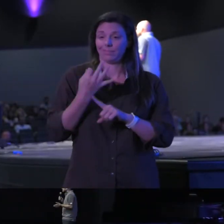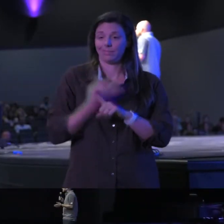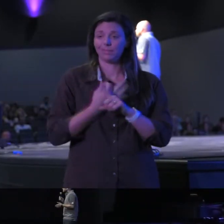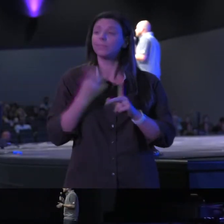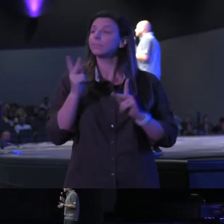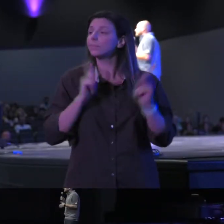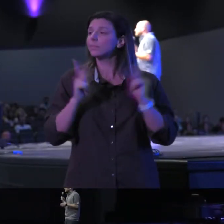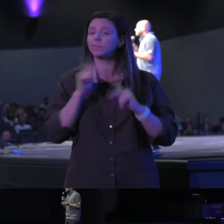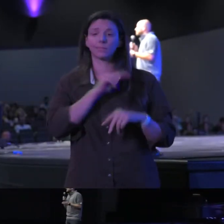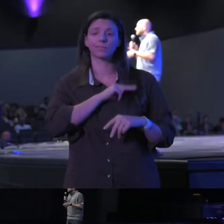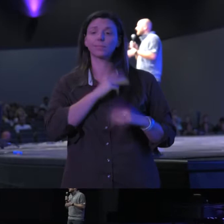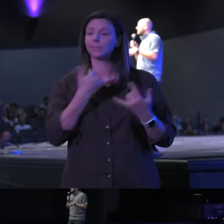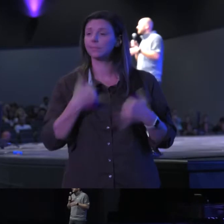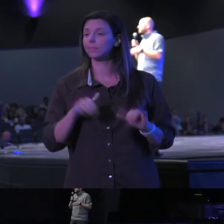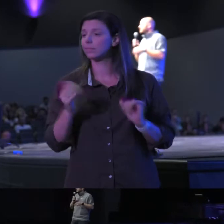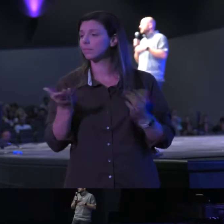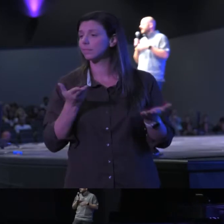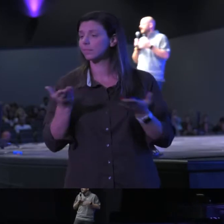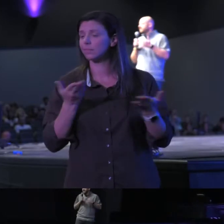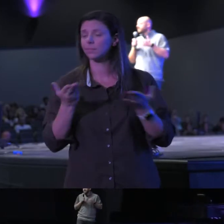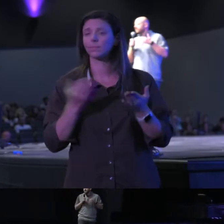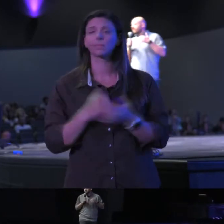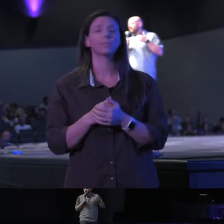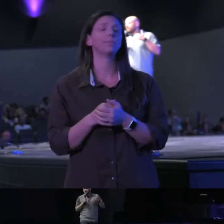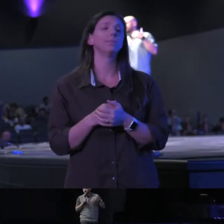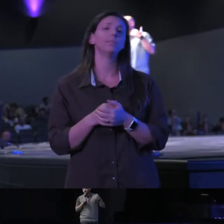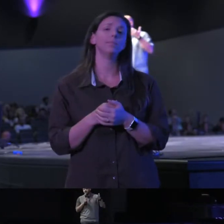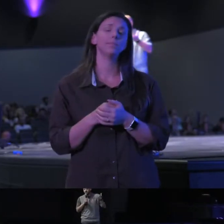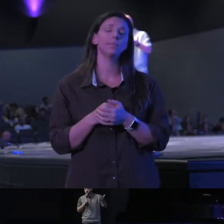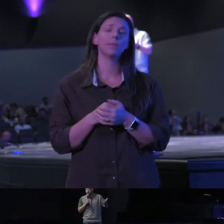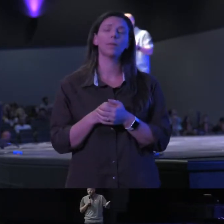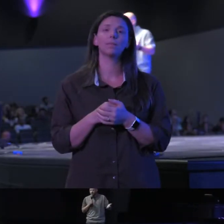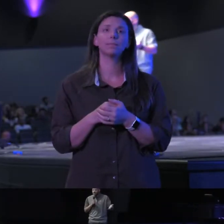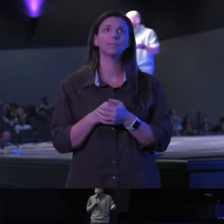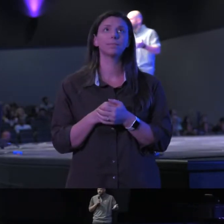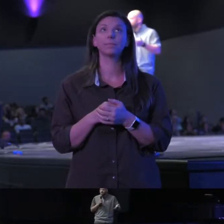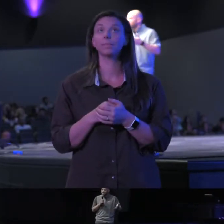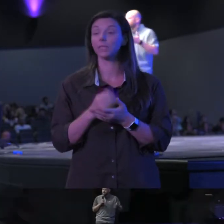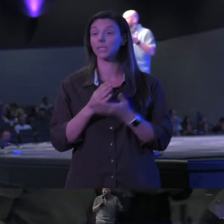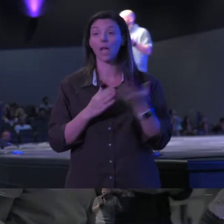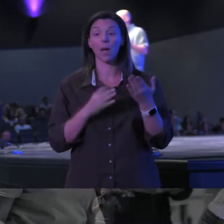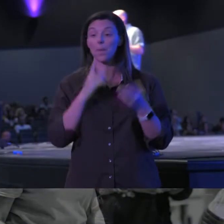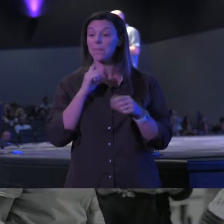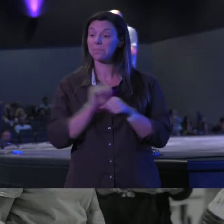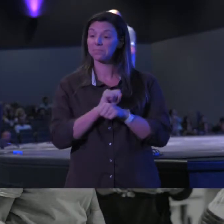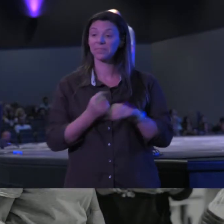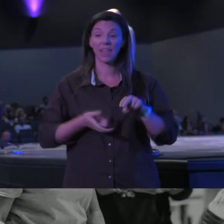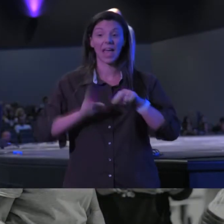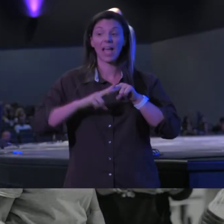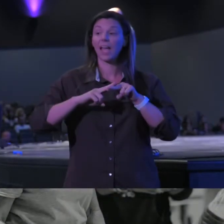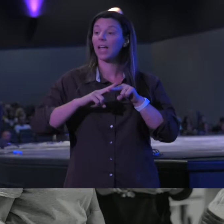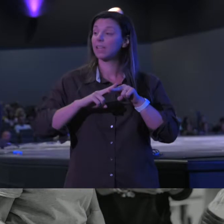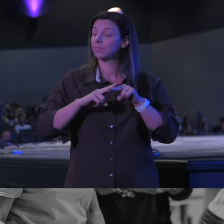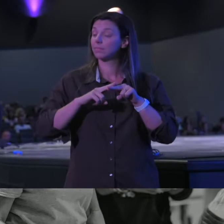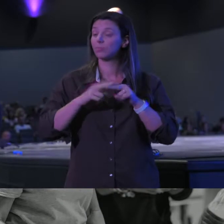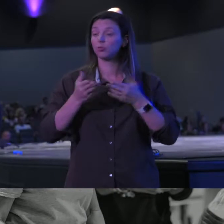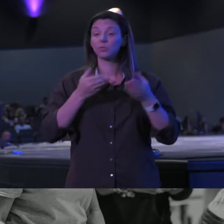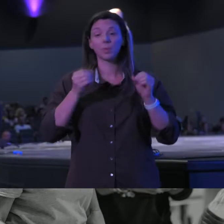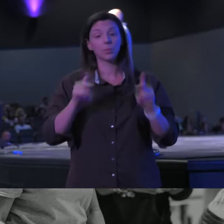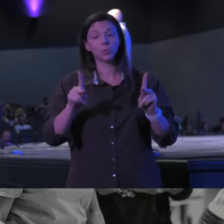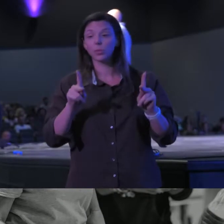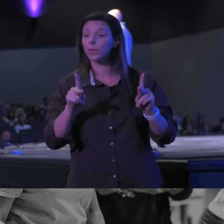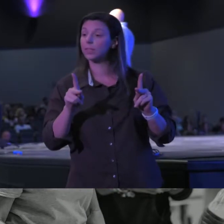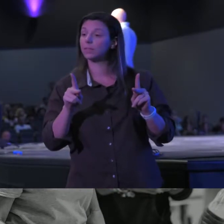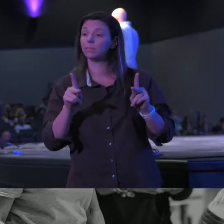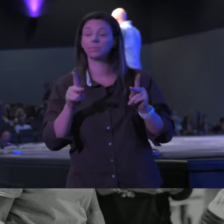serving. We've had people that have gained service opportunities in areas that we just haven't done before.